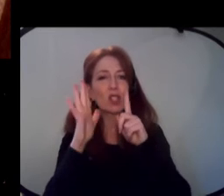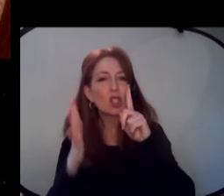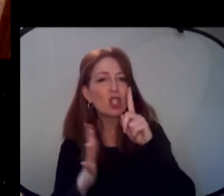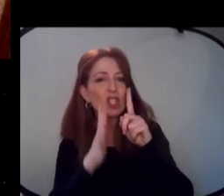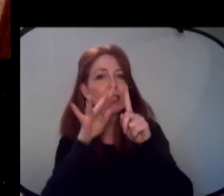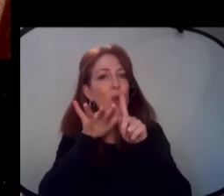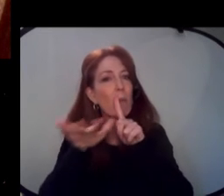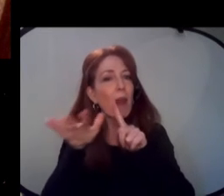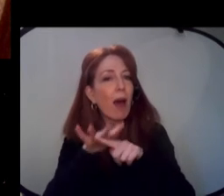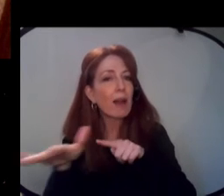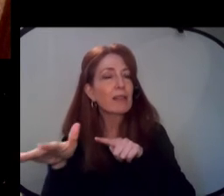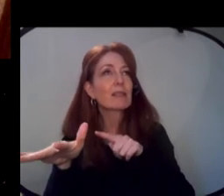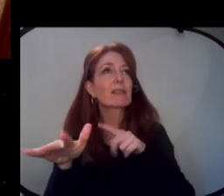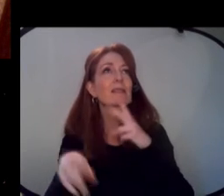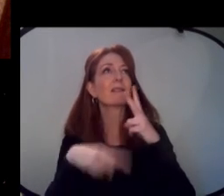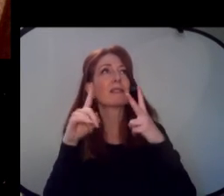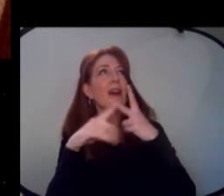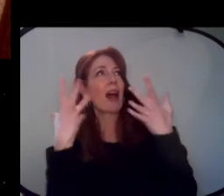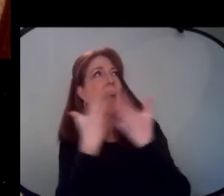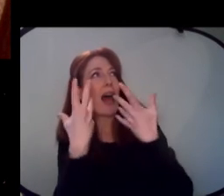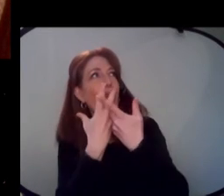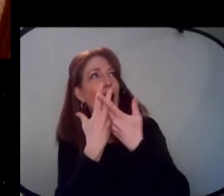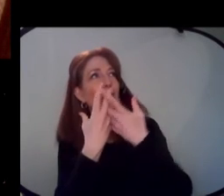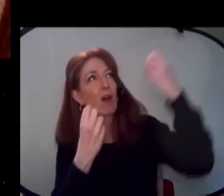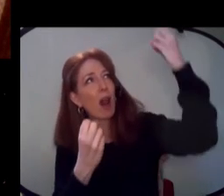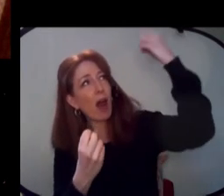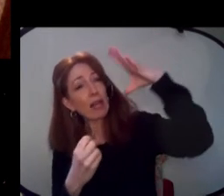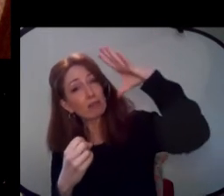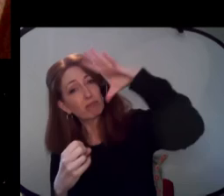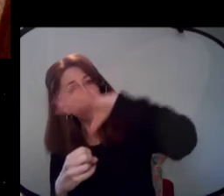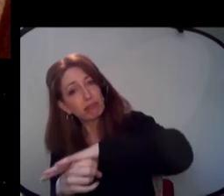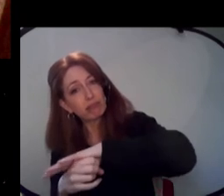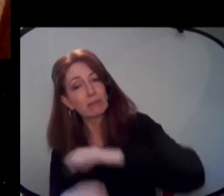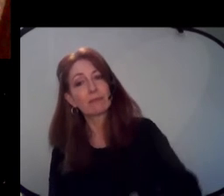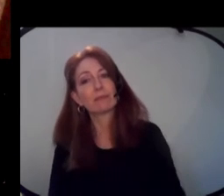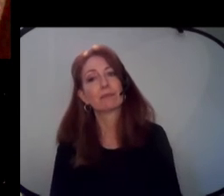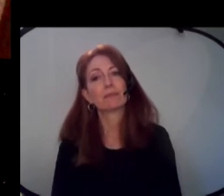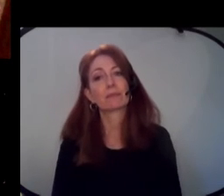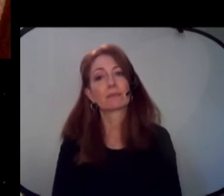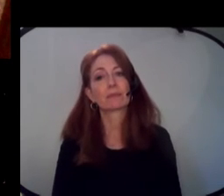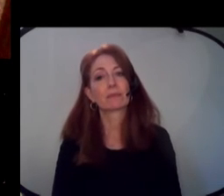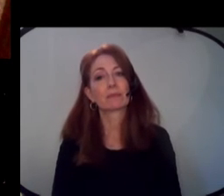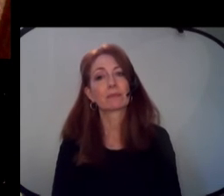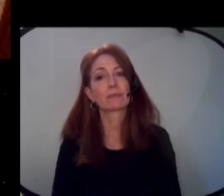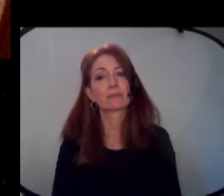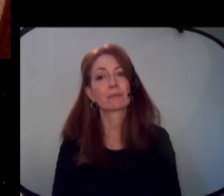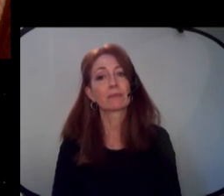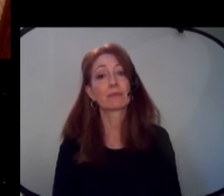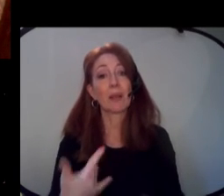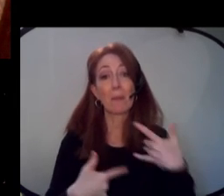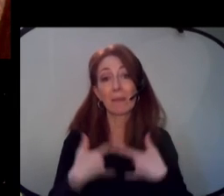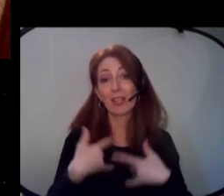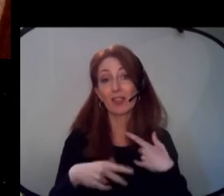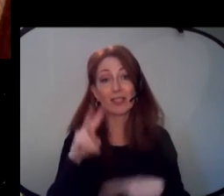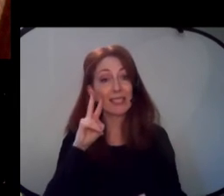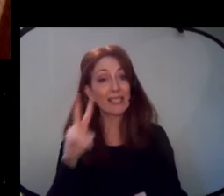blood and the way that the light catches the folds of the various bits of drapery. Now, I think you can make it'd be interesting to see what Catherine says about this.